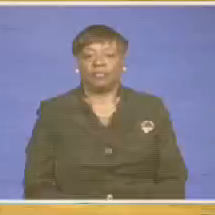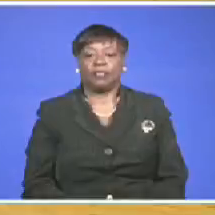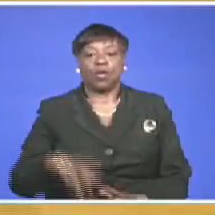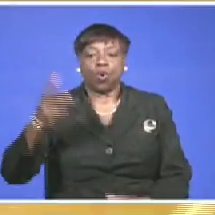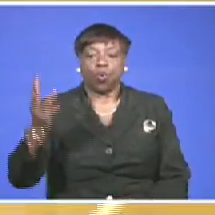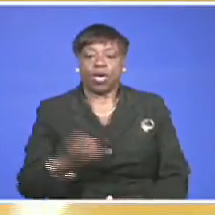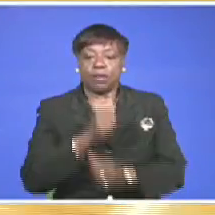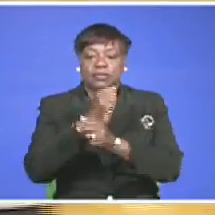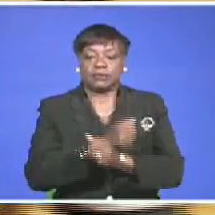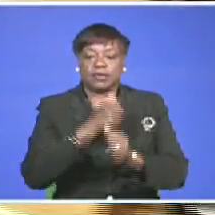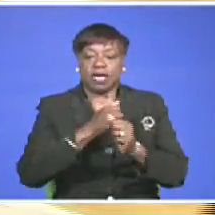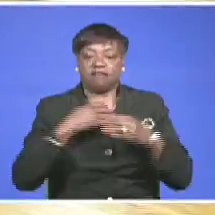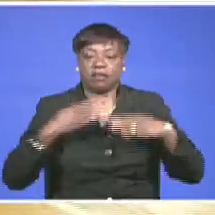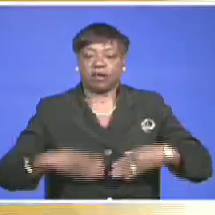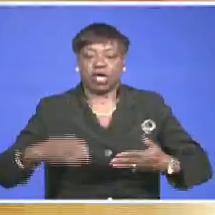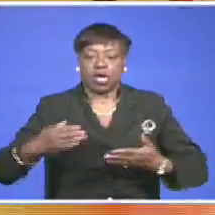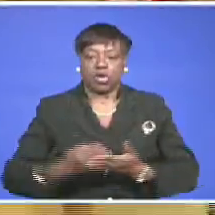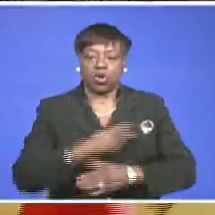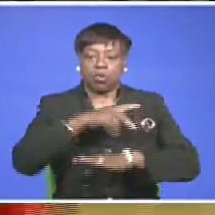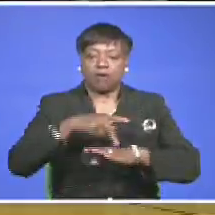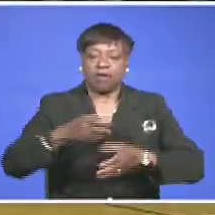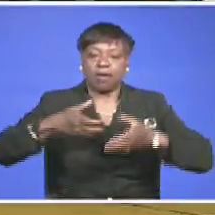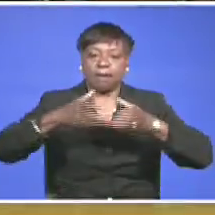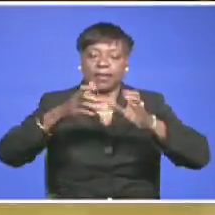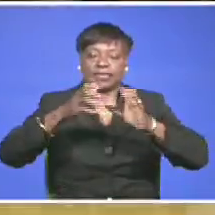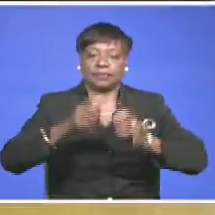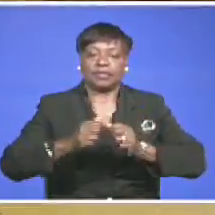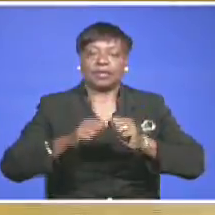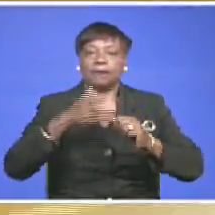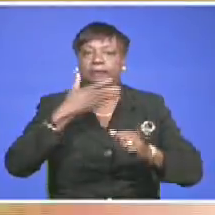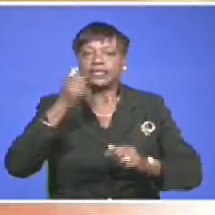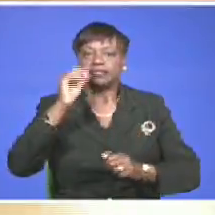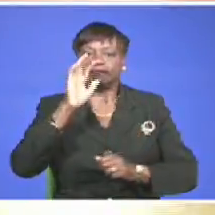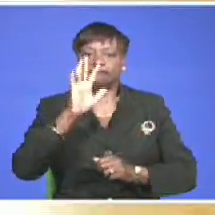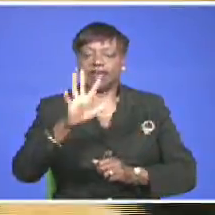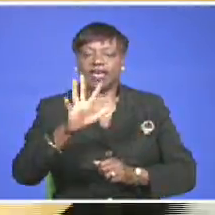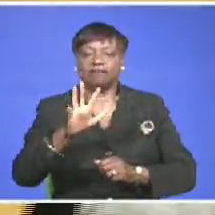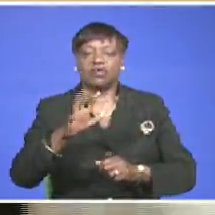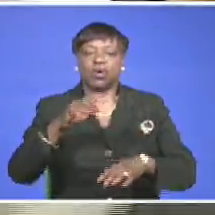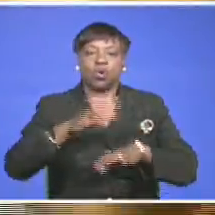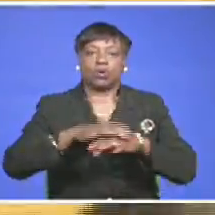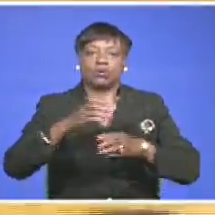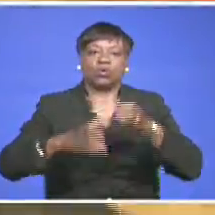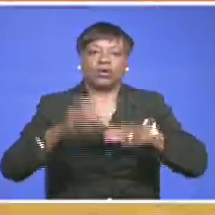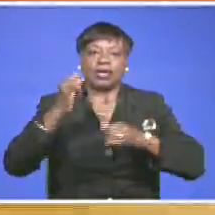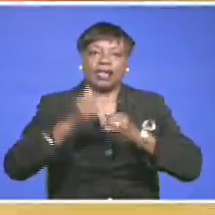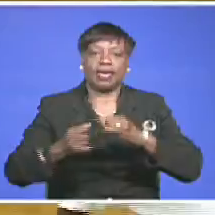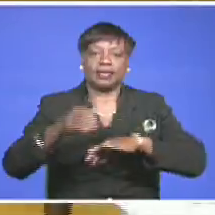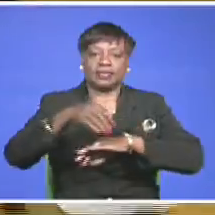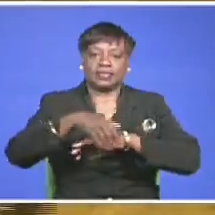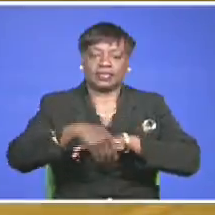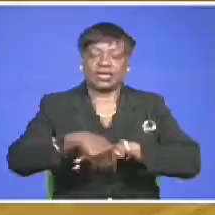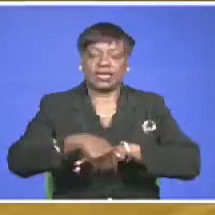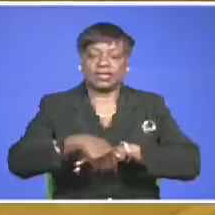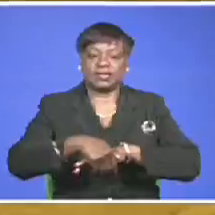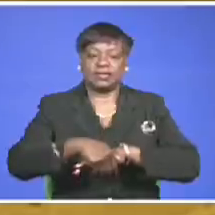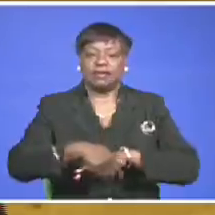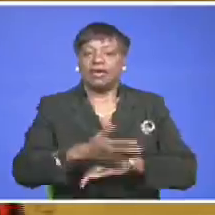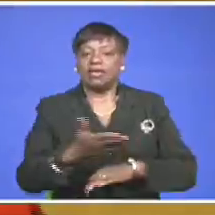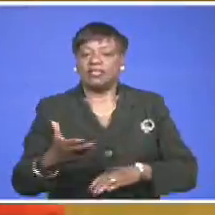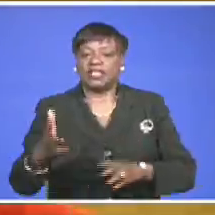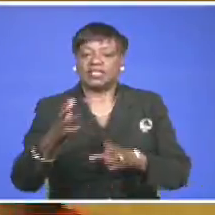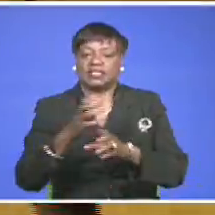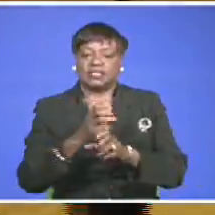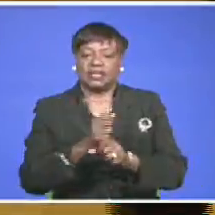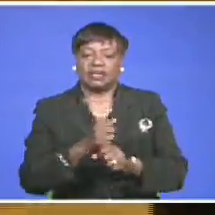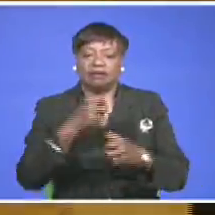Welcome to sports, everybody. The Providence Basketball Association's best of 5 semifinals back on court last night at the AF Adderley Gym. Things getting